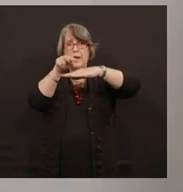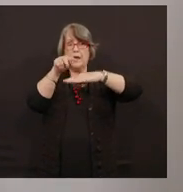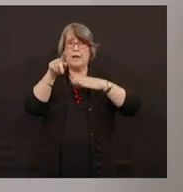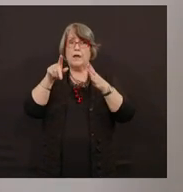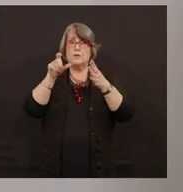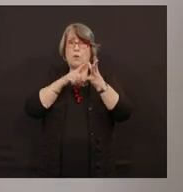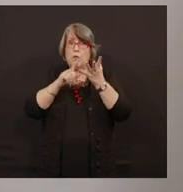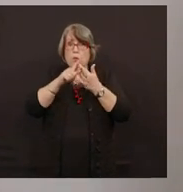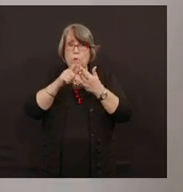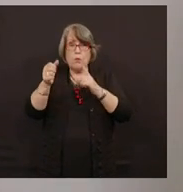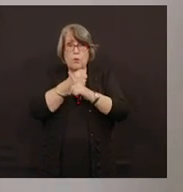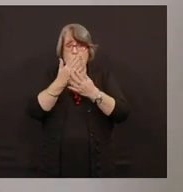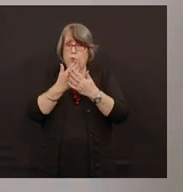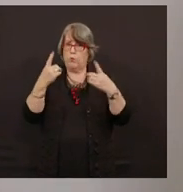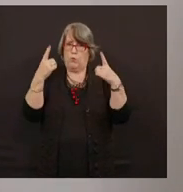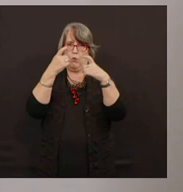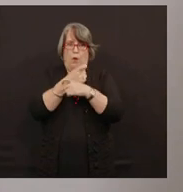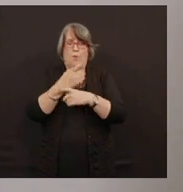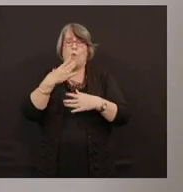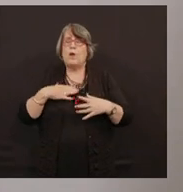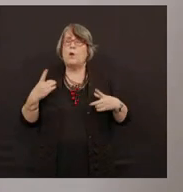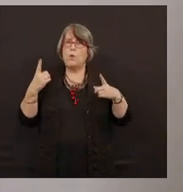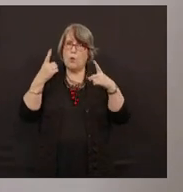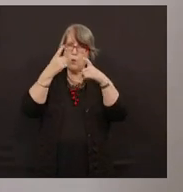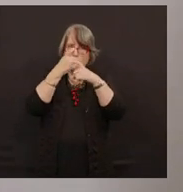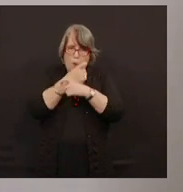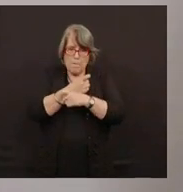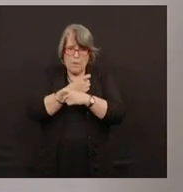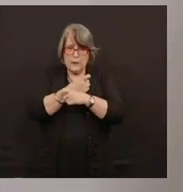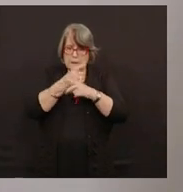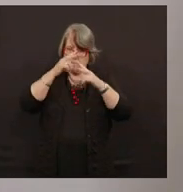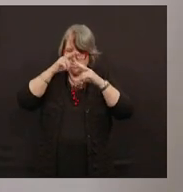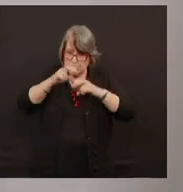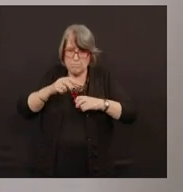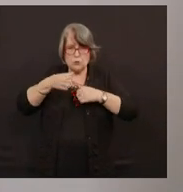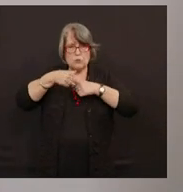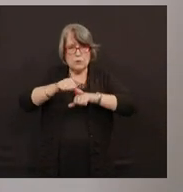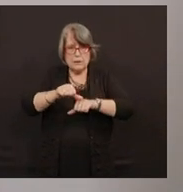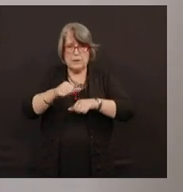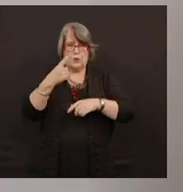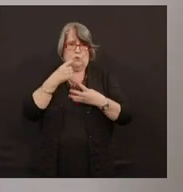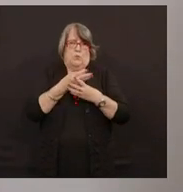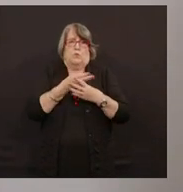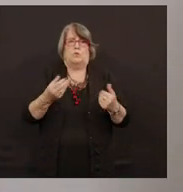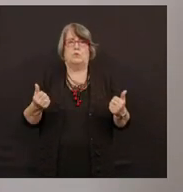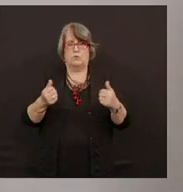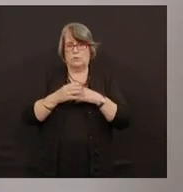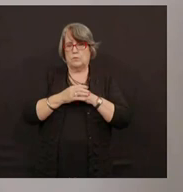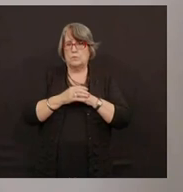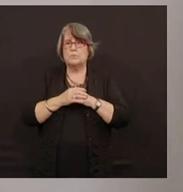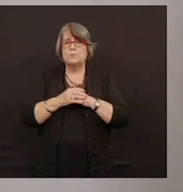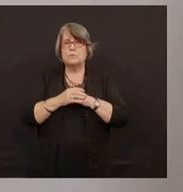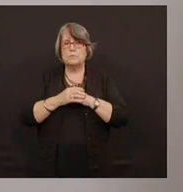are really complex, and they require much more complex and much more well-considered strategies to resolve than what we've delivered to date.